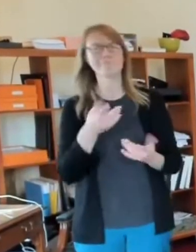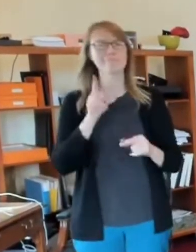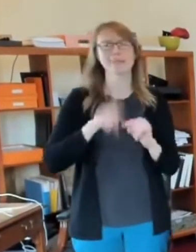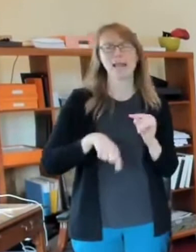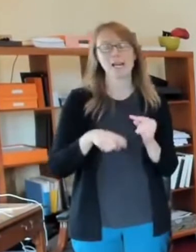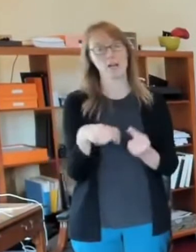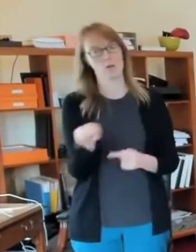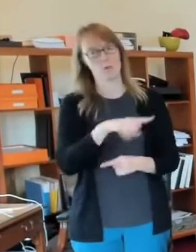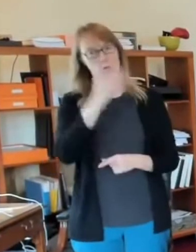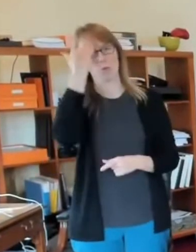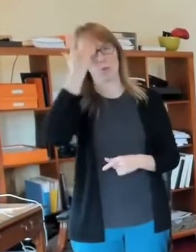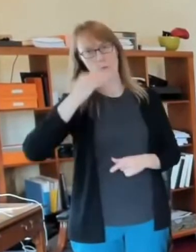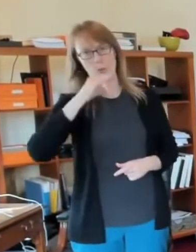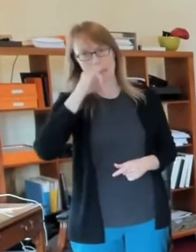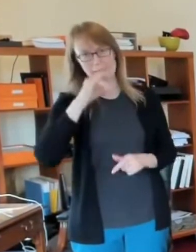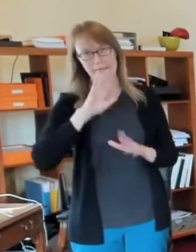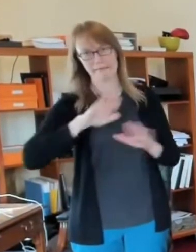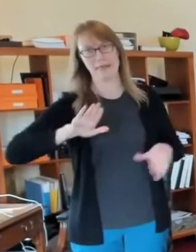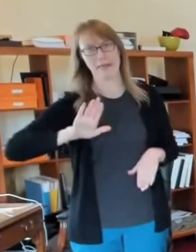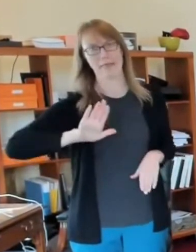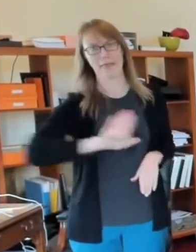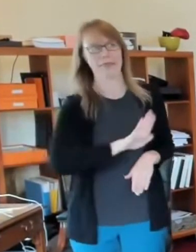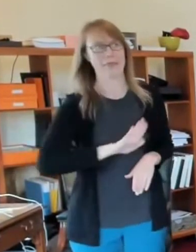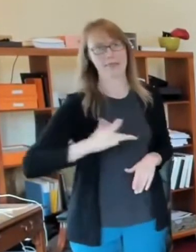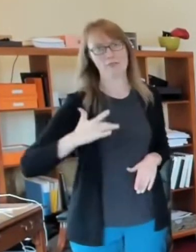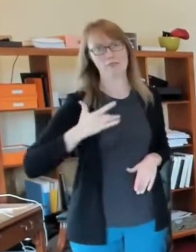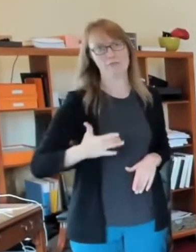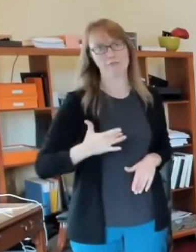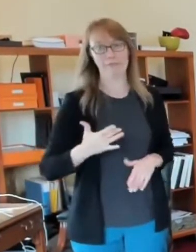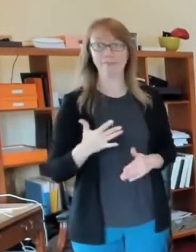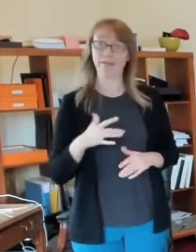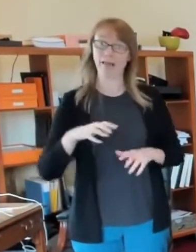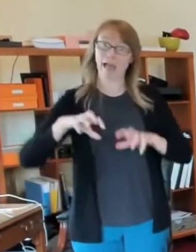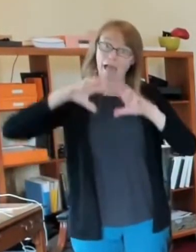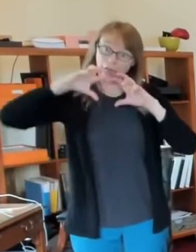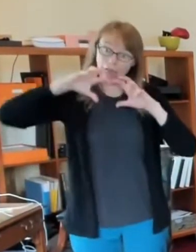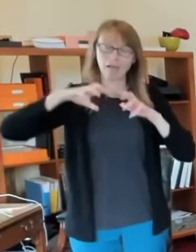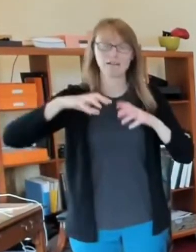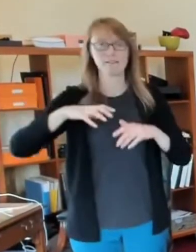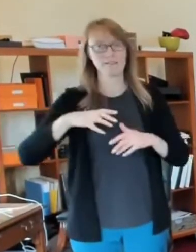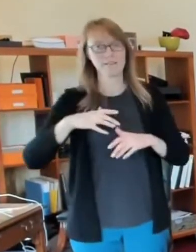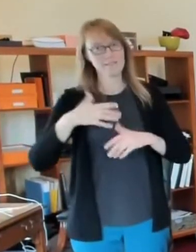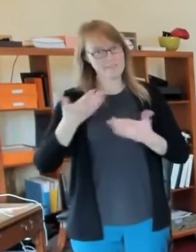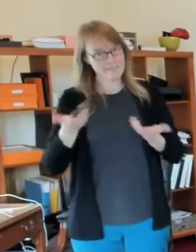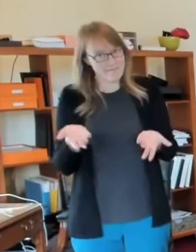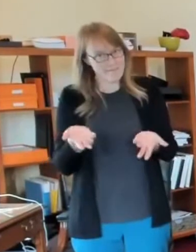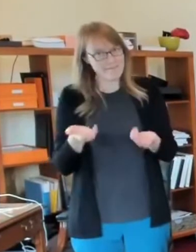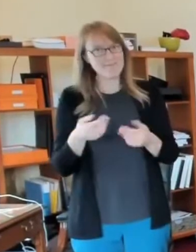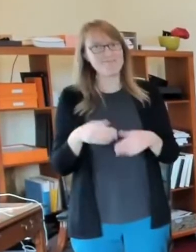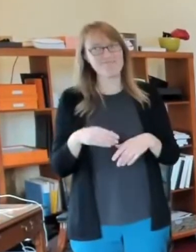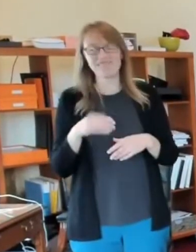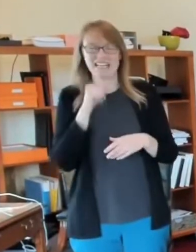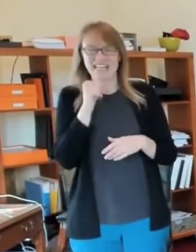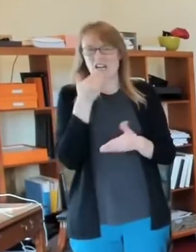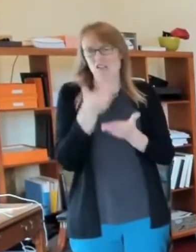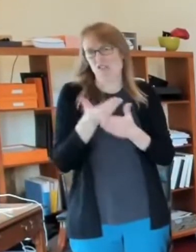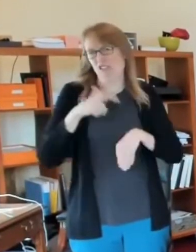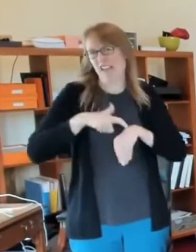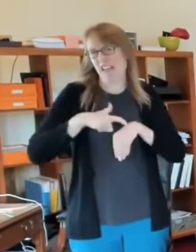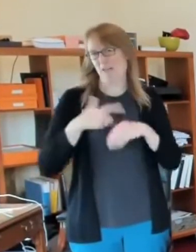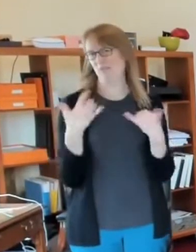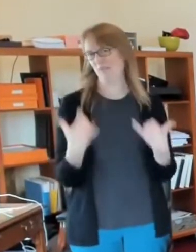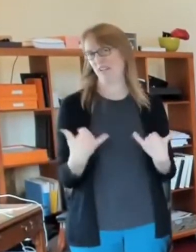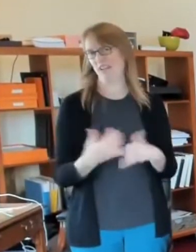that while playgrounds are really important, it's just not the time for it right now. Is the city of St. Louis considering any